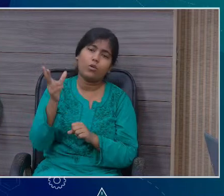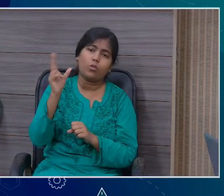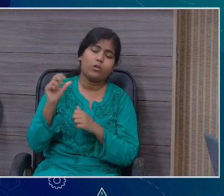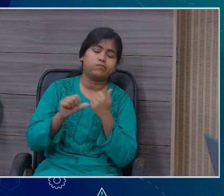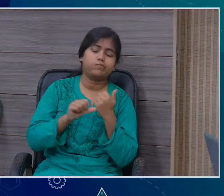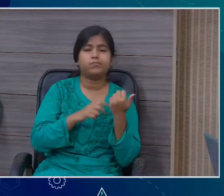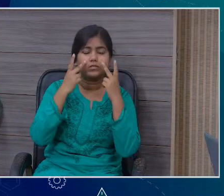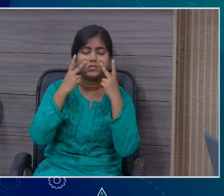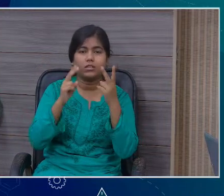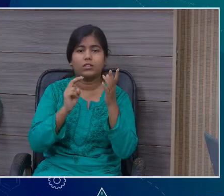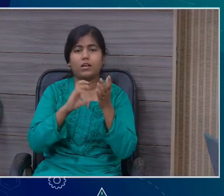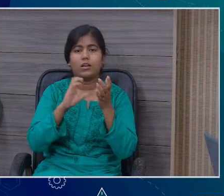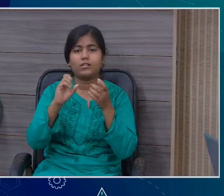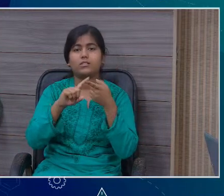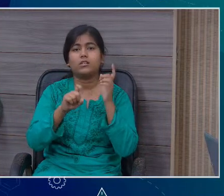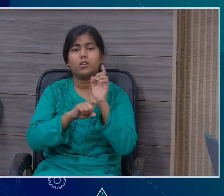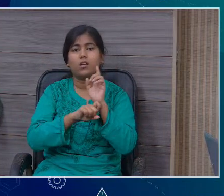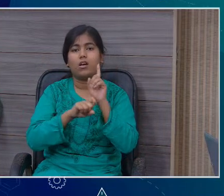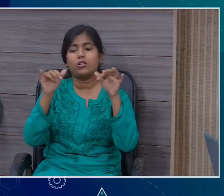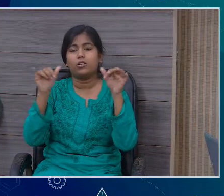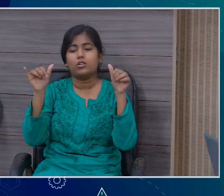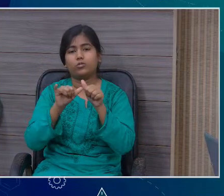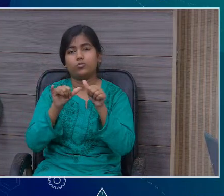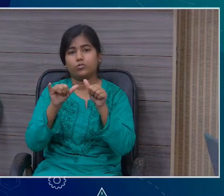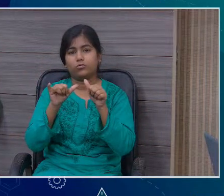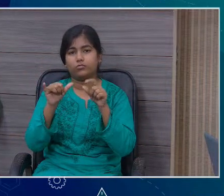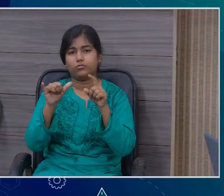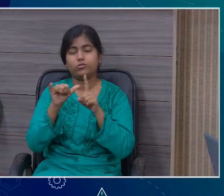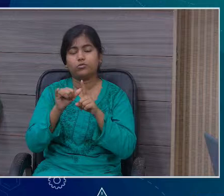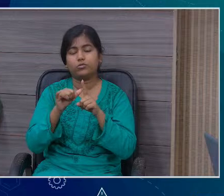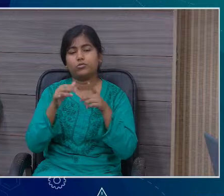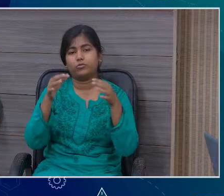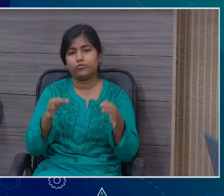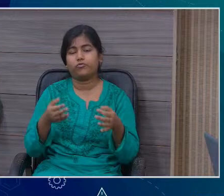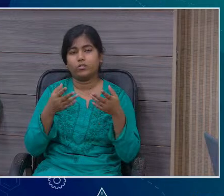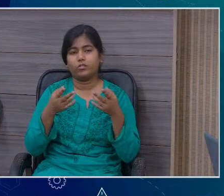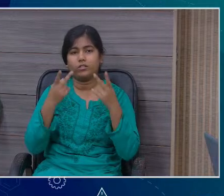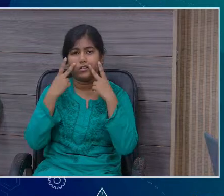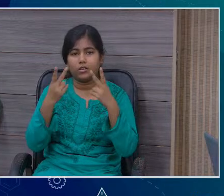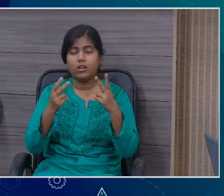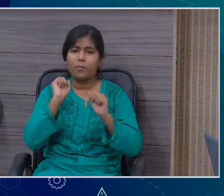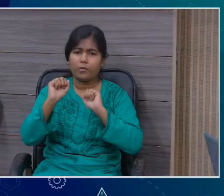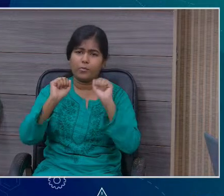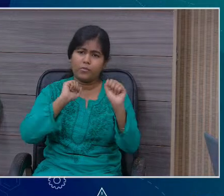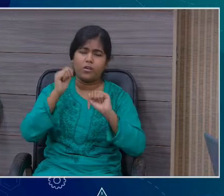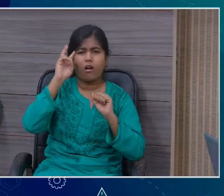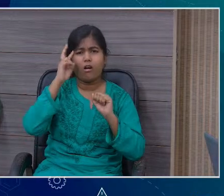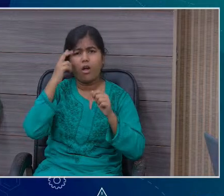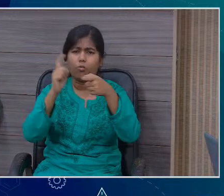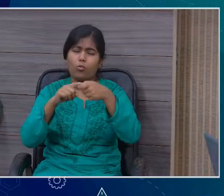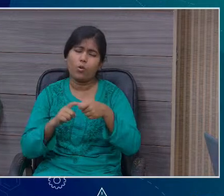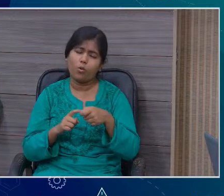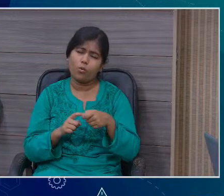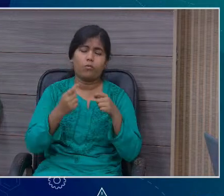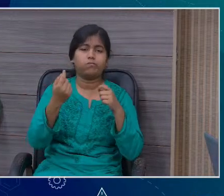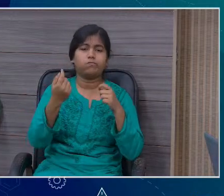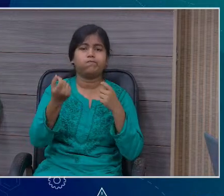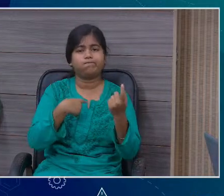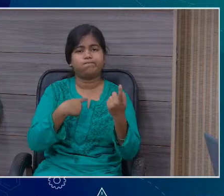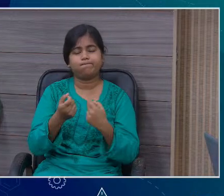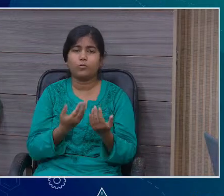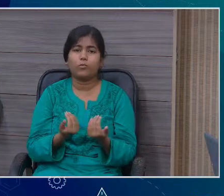on NCERT Official, our YouTube channel. For any queries, you can still write down in the chat box and we'll receive it as soon as